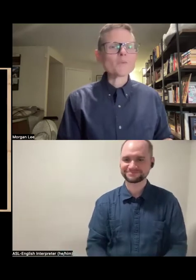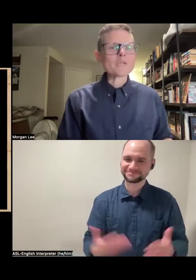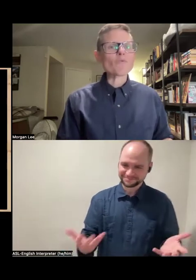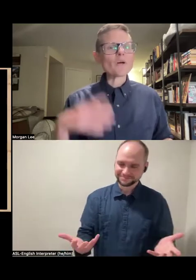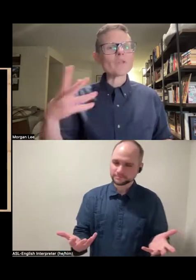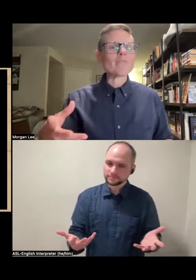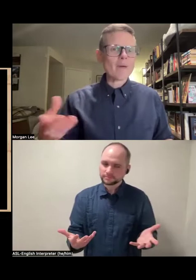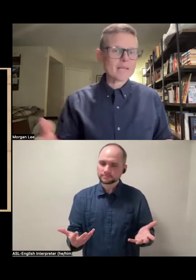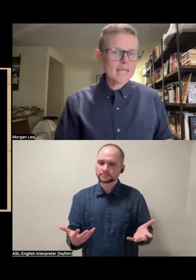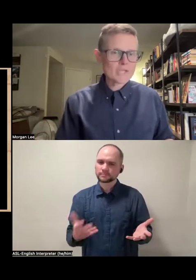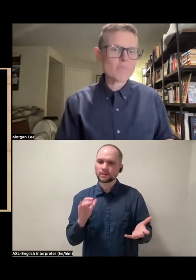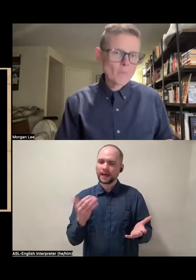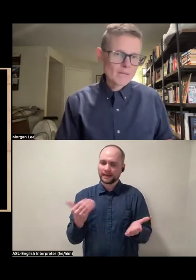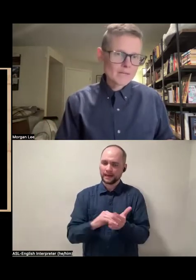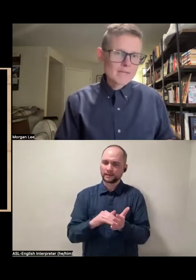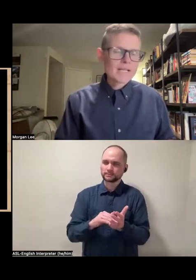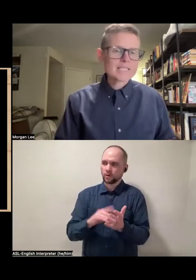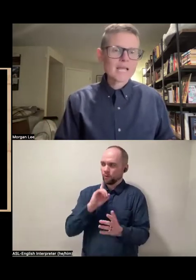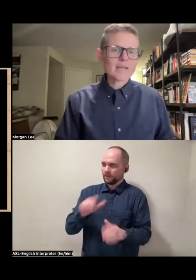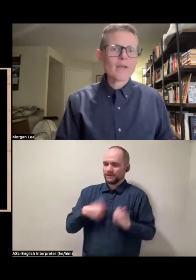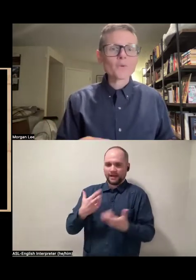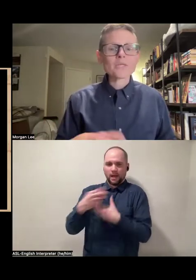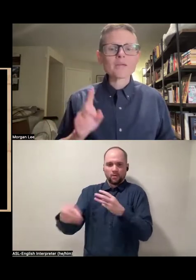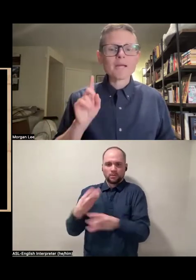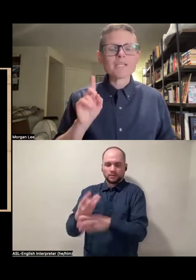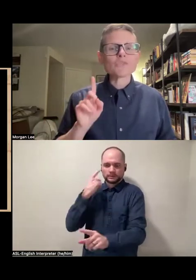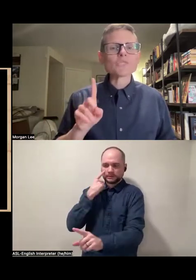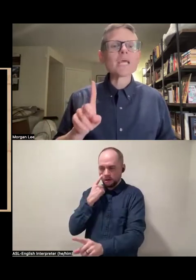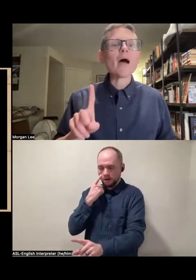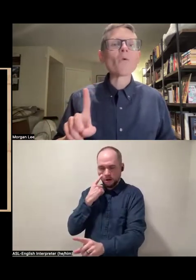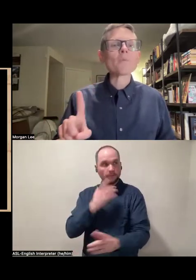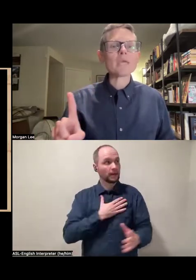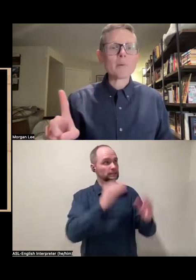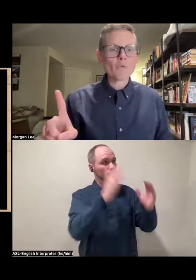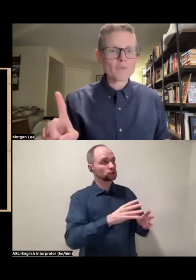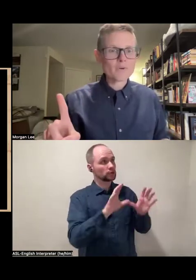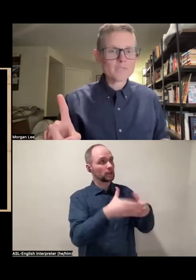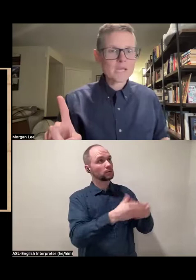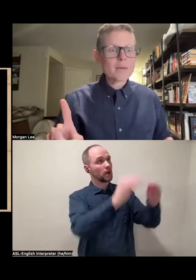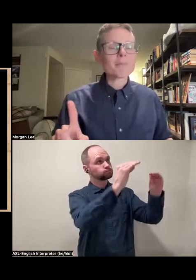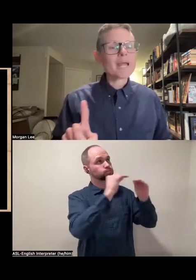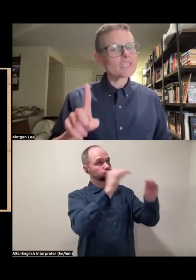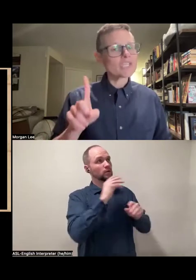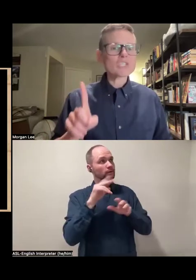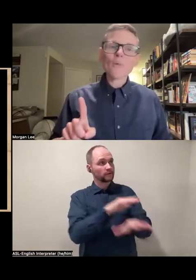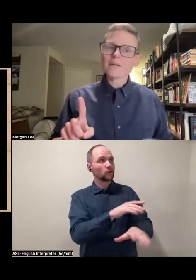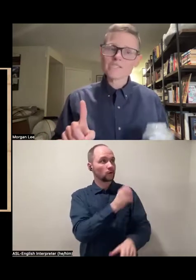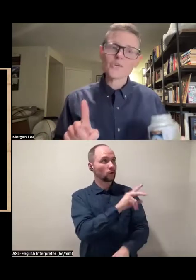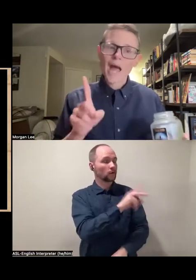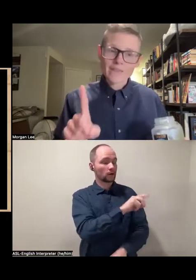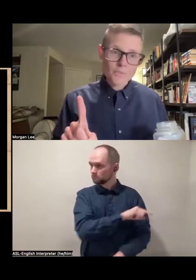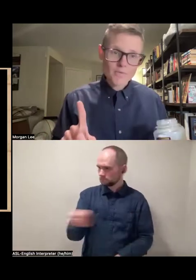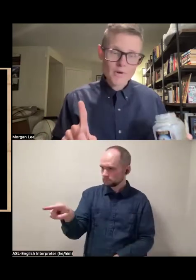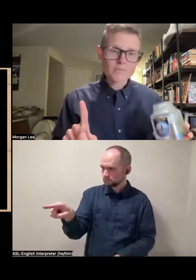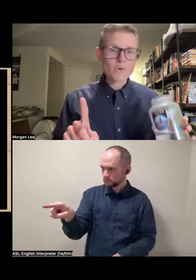So it was a real life application moment. It's like, not only did my teacher tell me about rivers, but I actually saw my